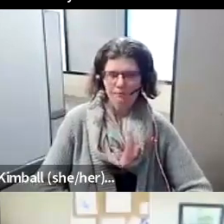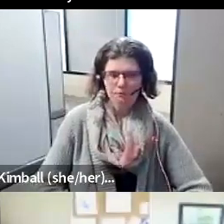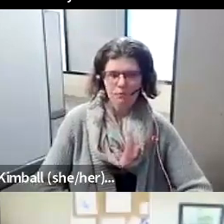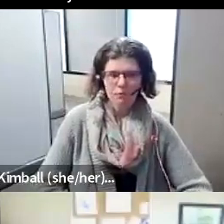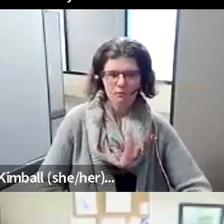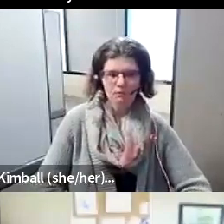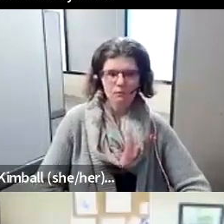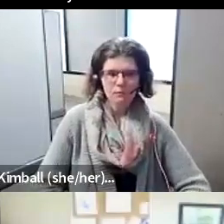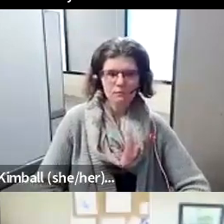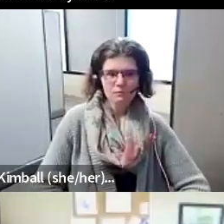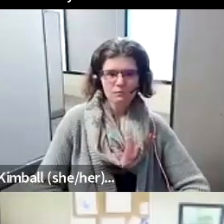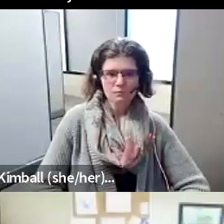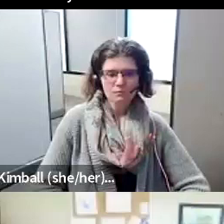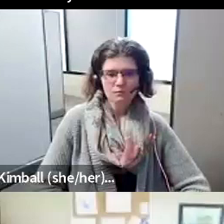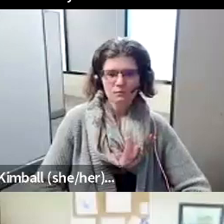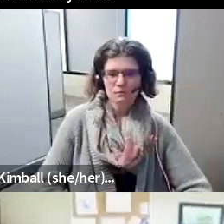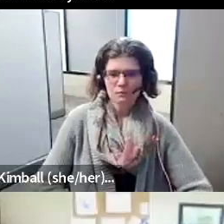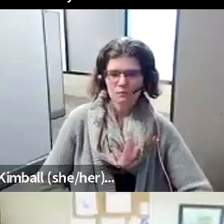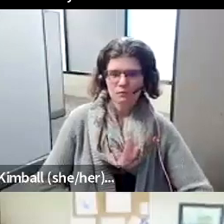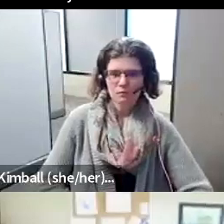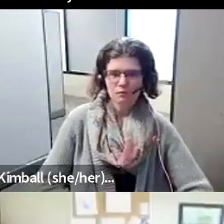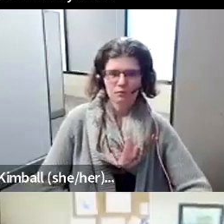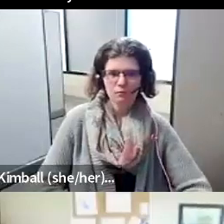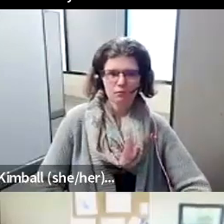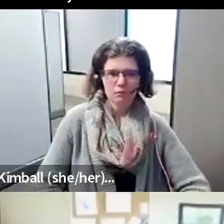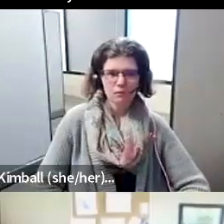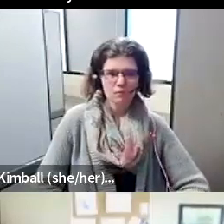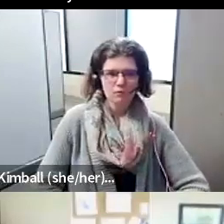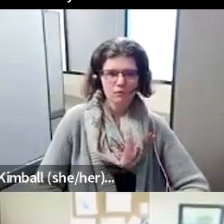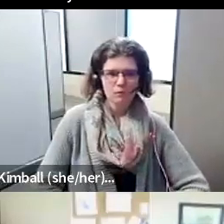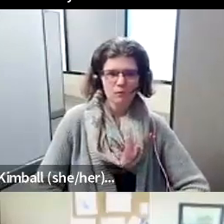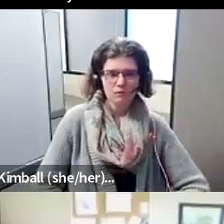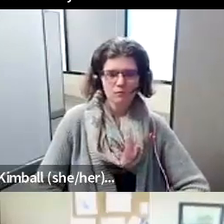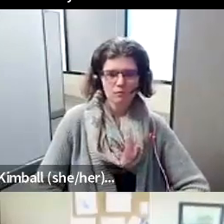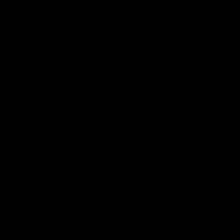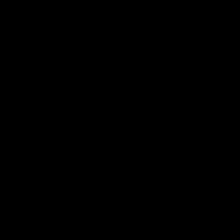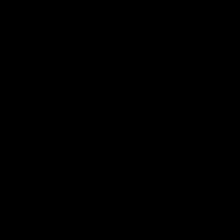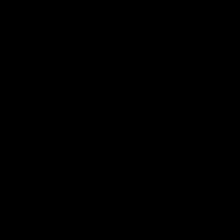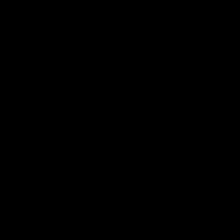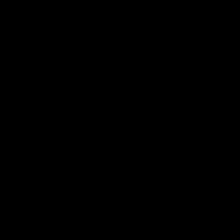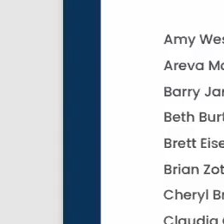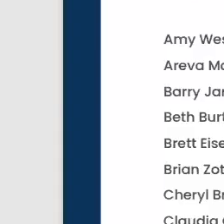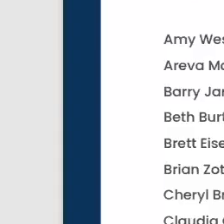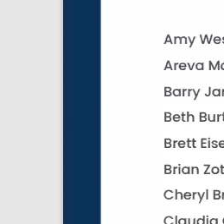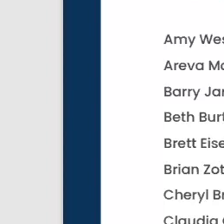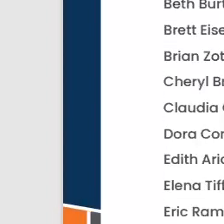master plan for aging. Let's see, and share.